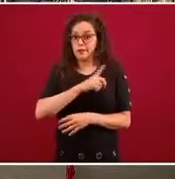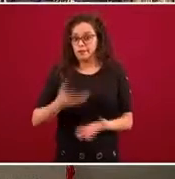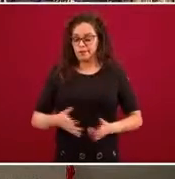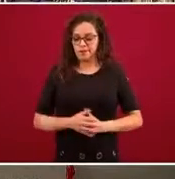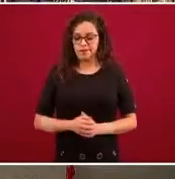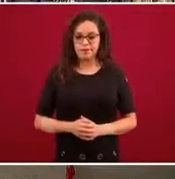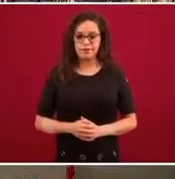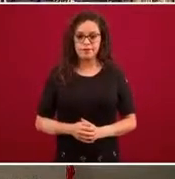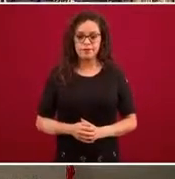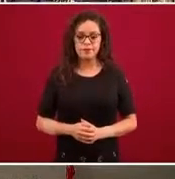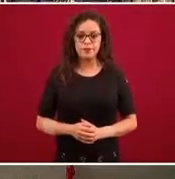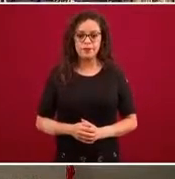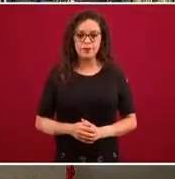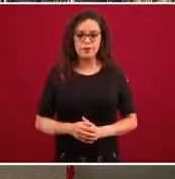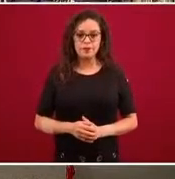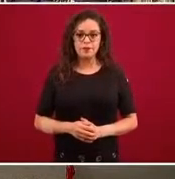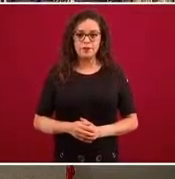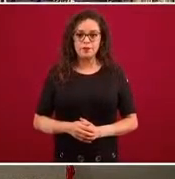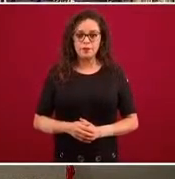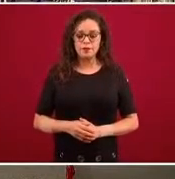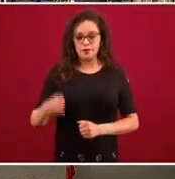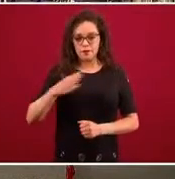is what we are doing.